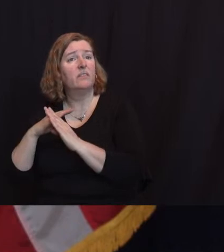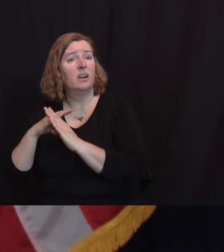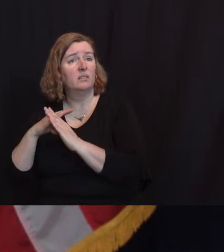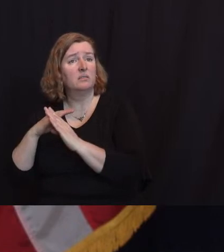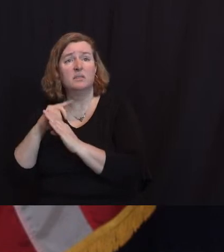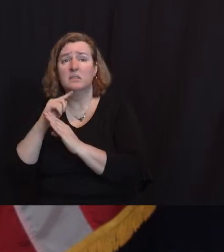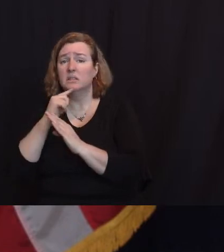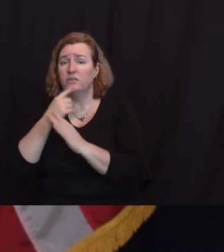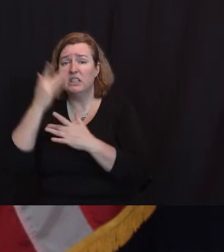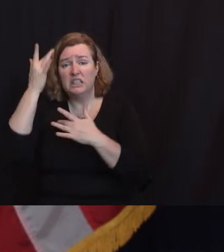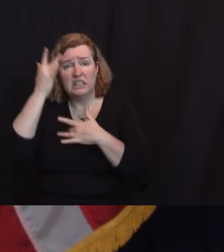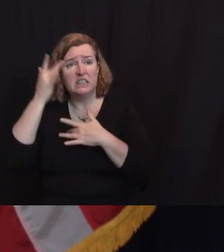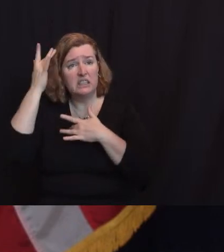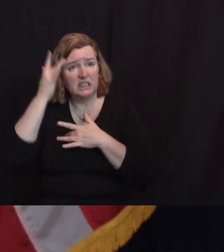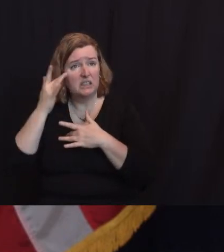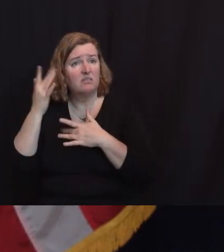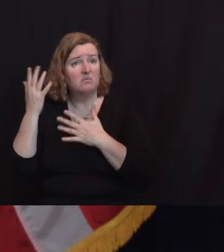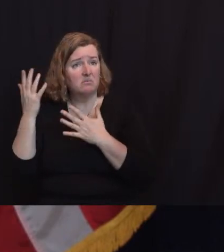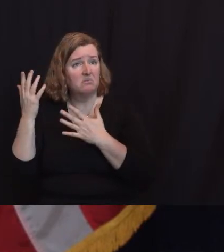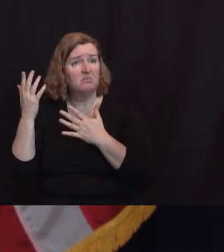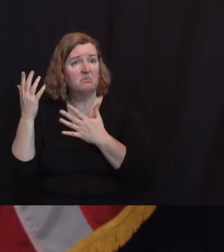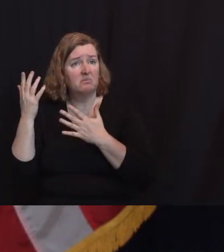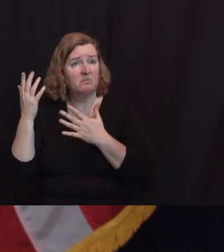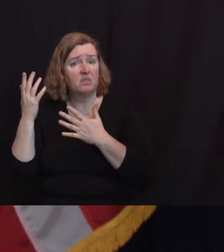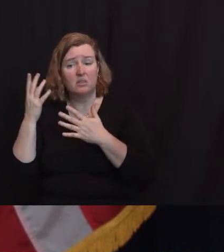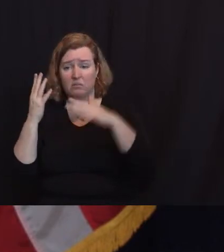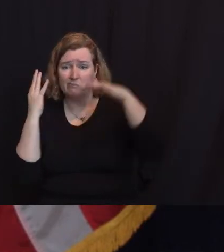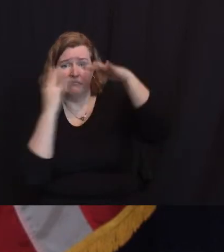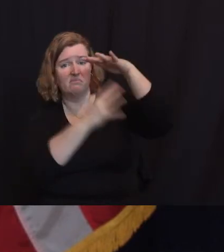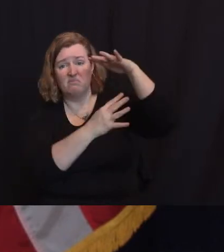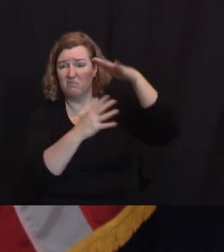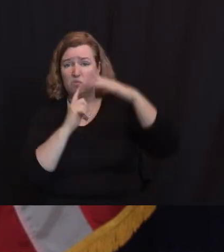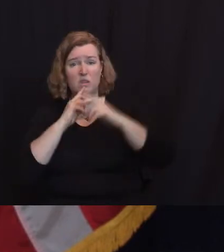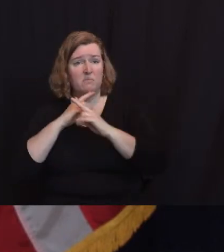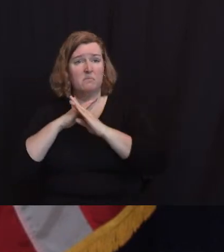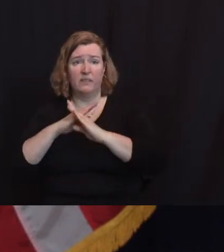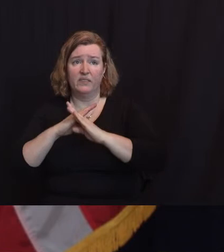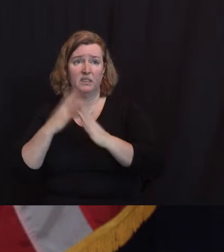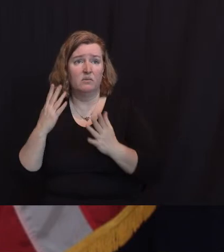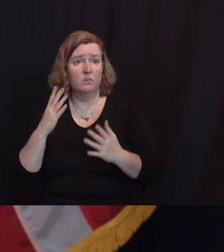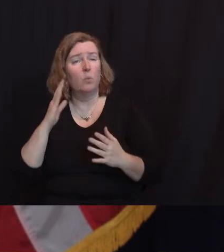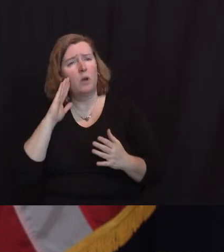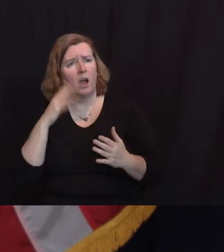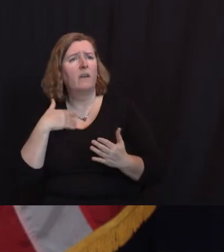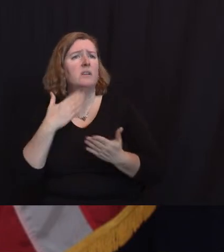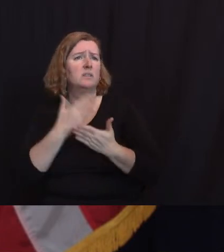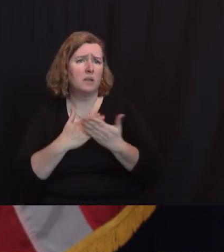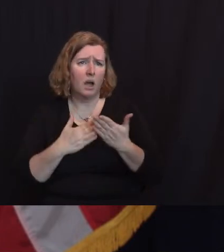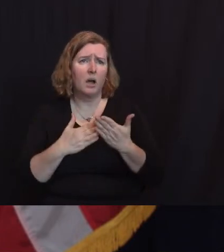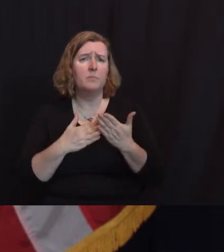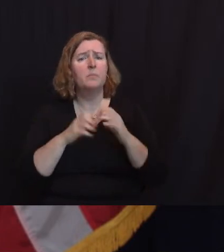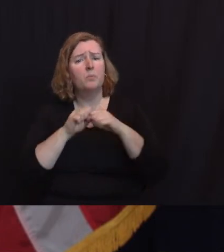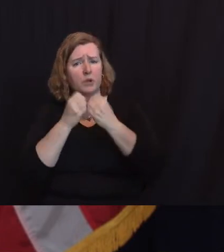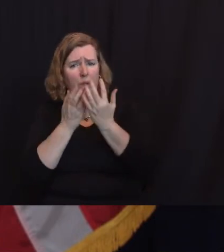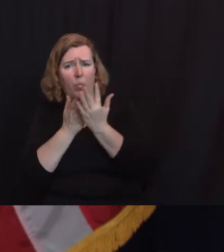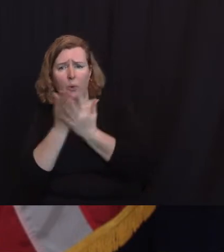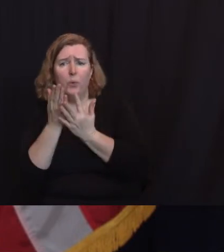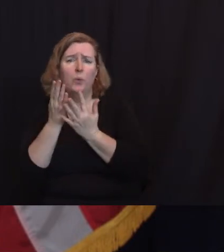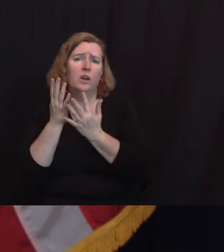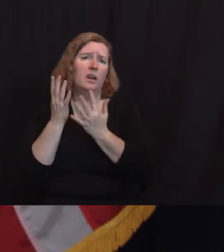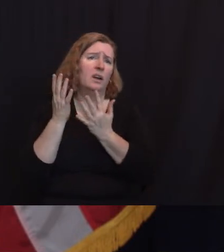deaths. So when there will be cases of breakthrough disease, if not in New Jersey, throughout the country and